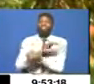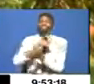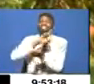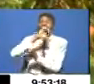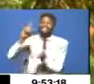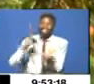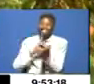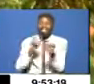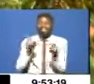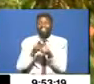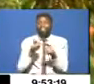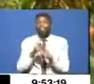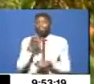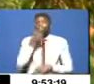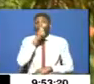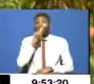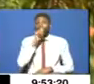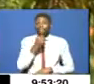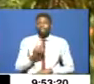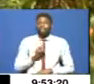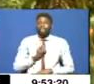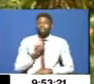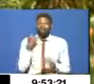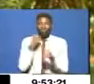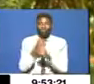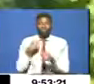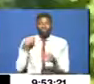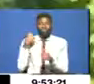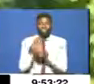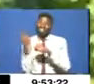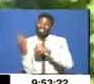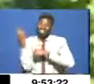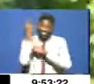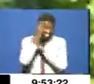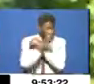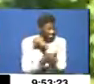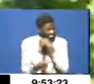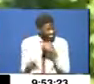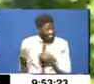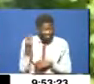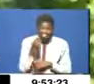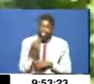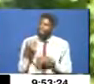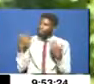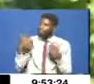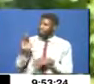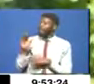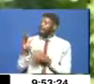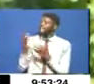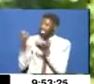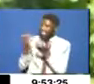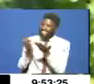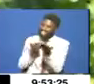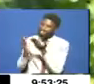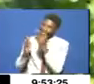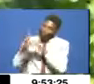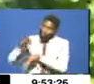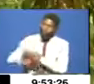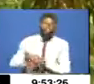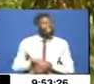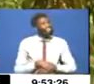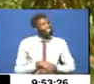private practitioner. So I worked night and day. Mm-hmm. It was very exciting. The demand for your services was too much. Yes, I was